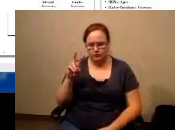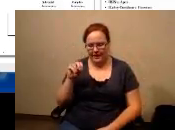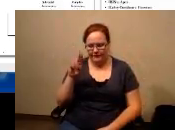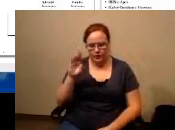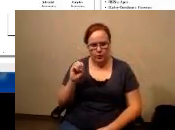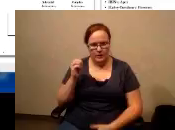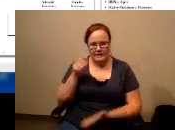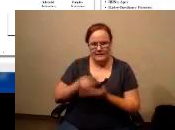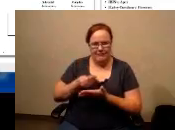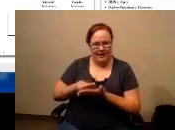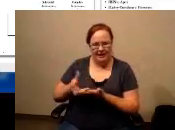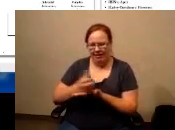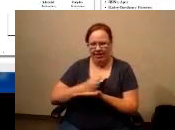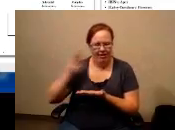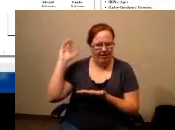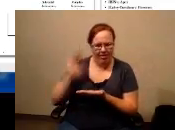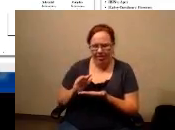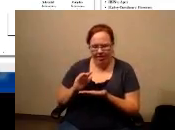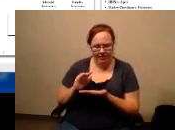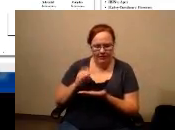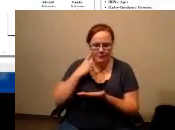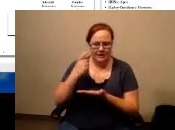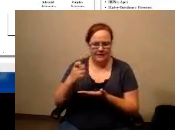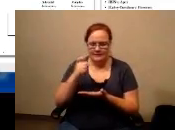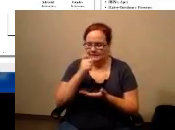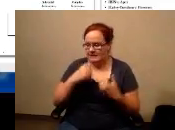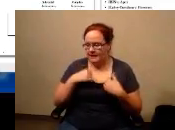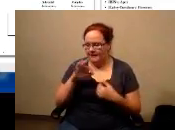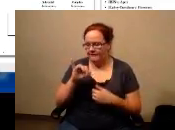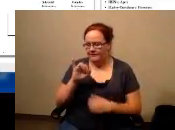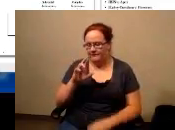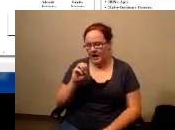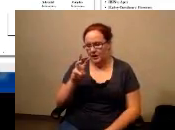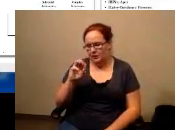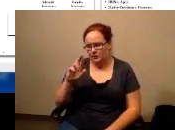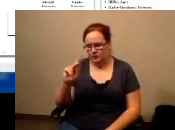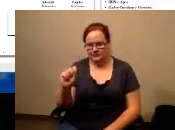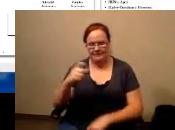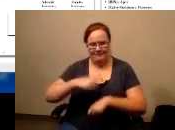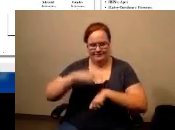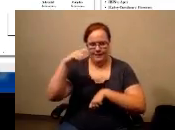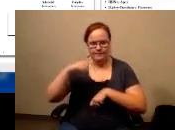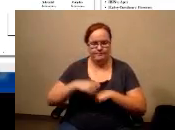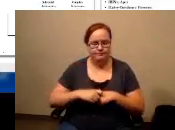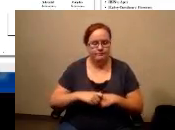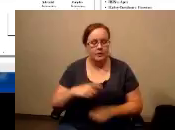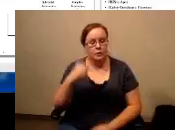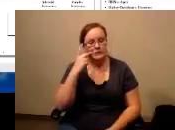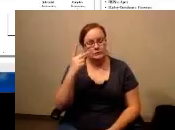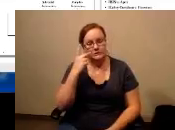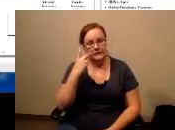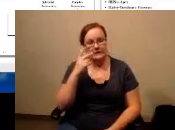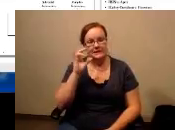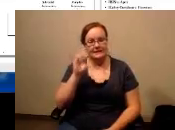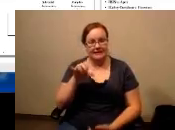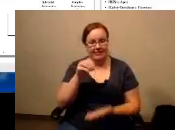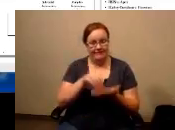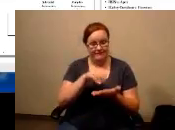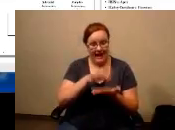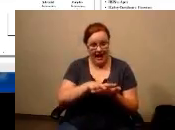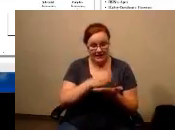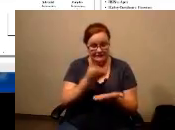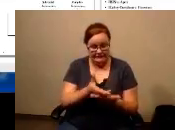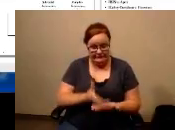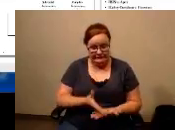lost profits are significant. So, what you see here is that the factual circumstances are